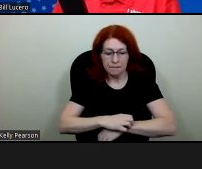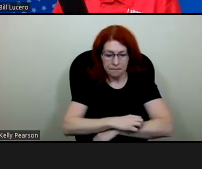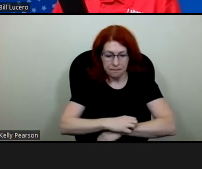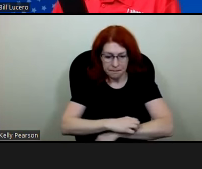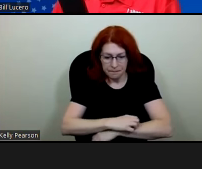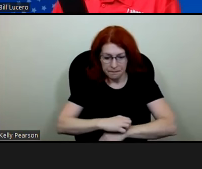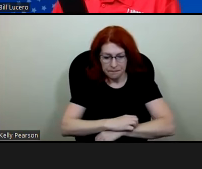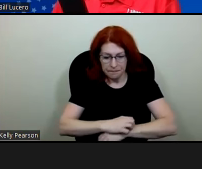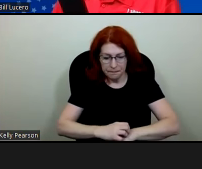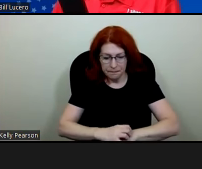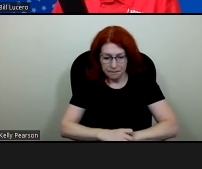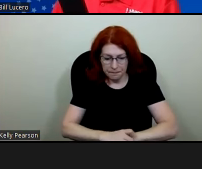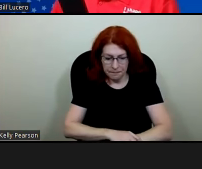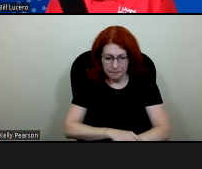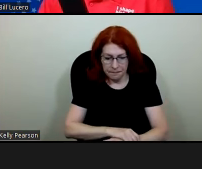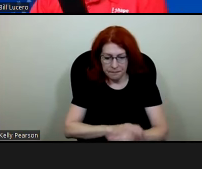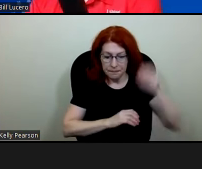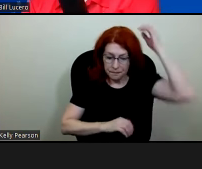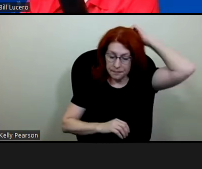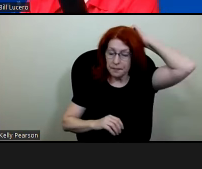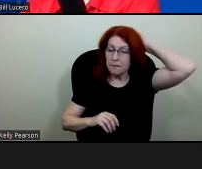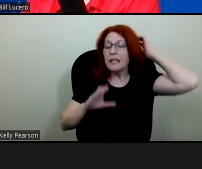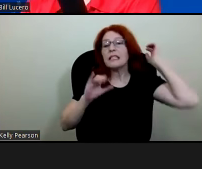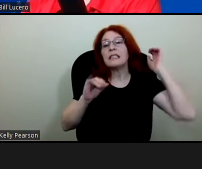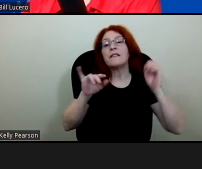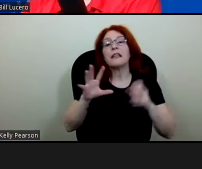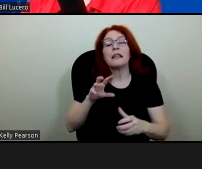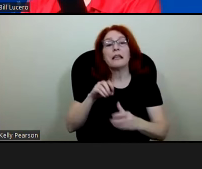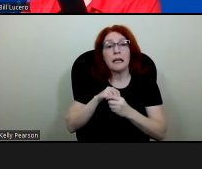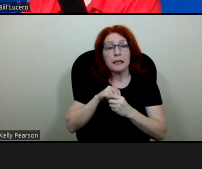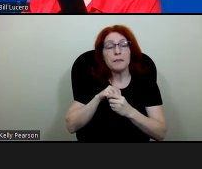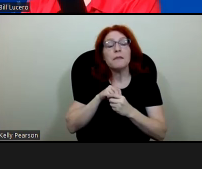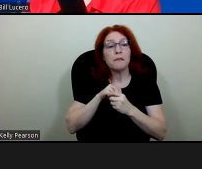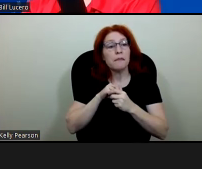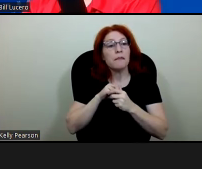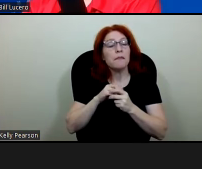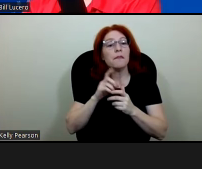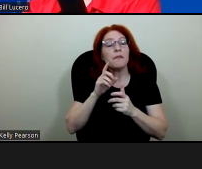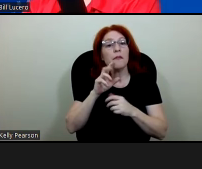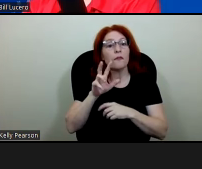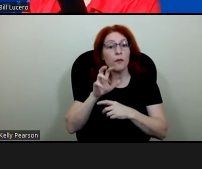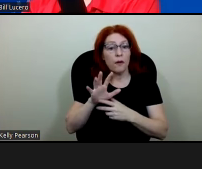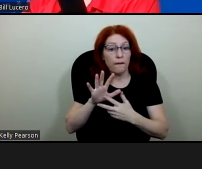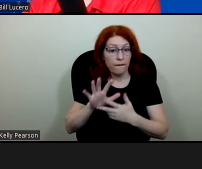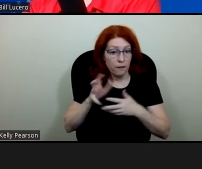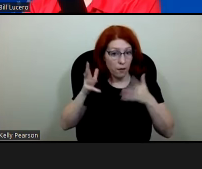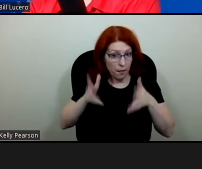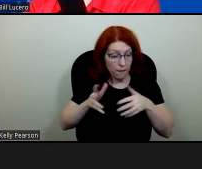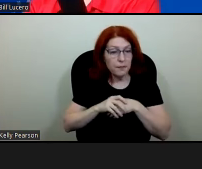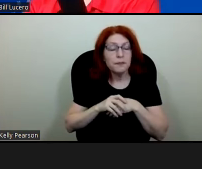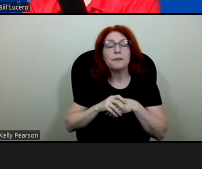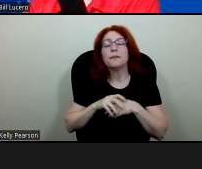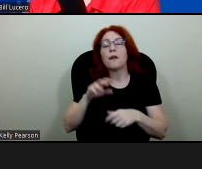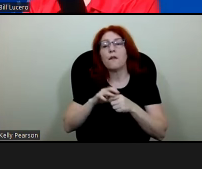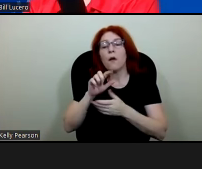All right. So civic engagement, we have 300 and 500. Vote laws,